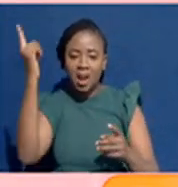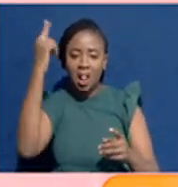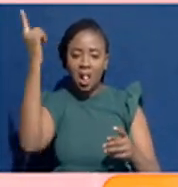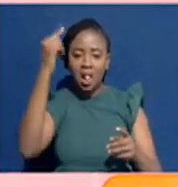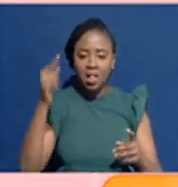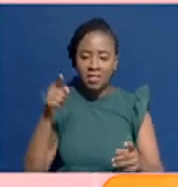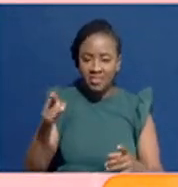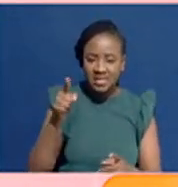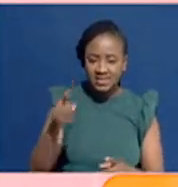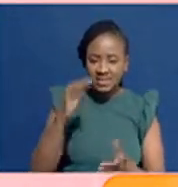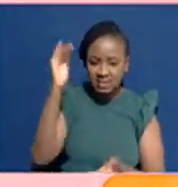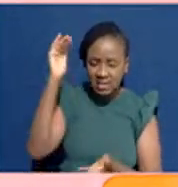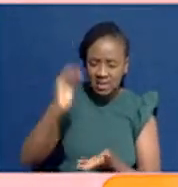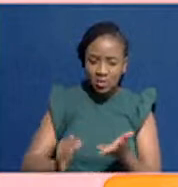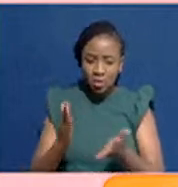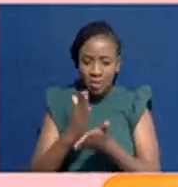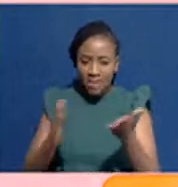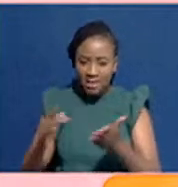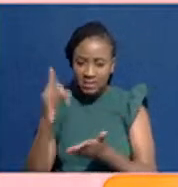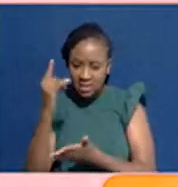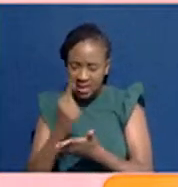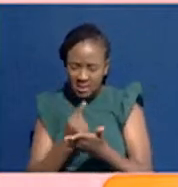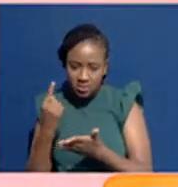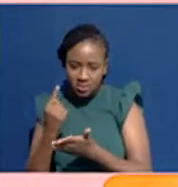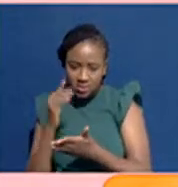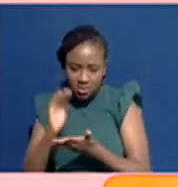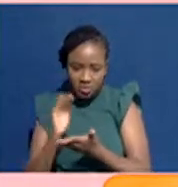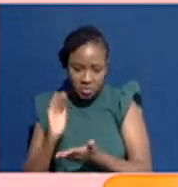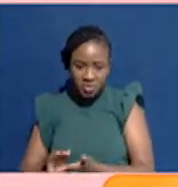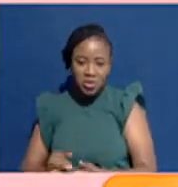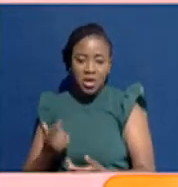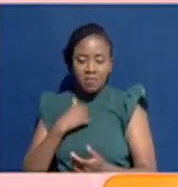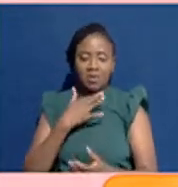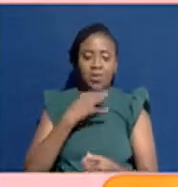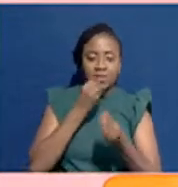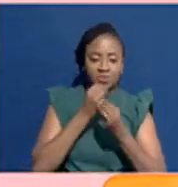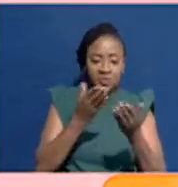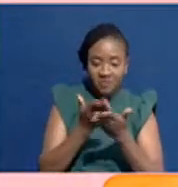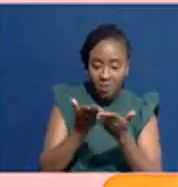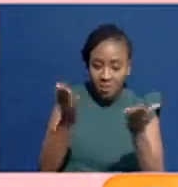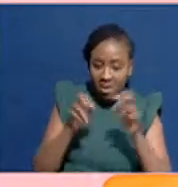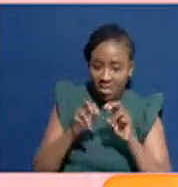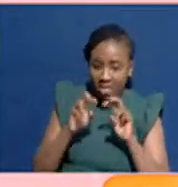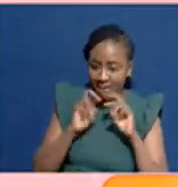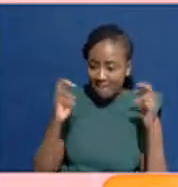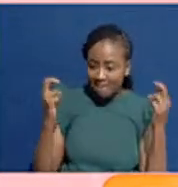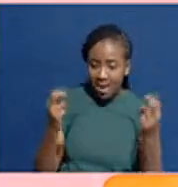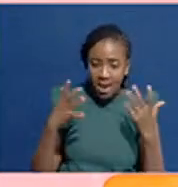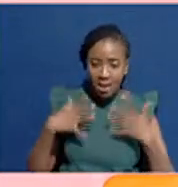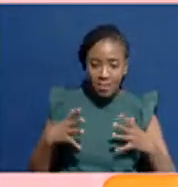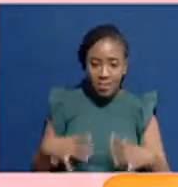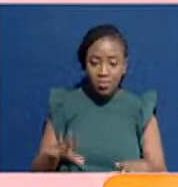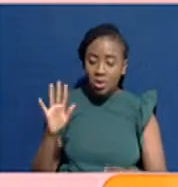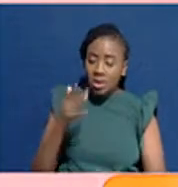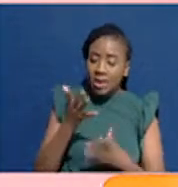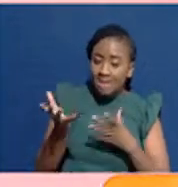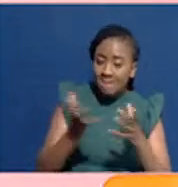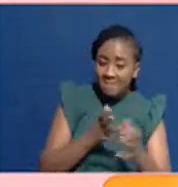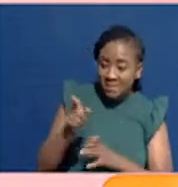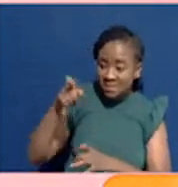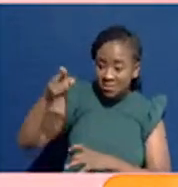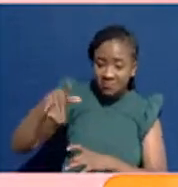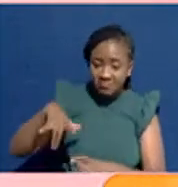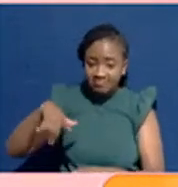that finance bill. I need to maybe once again inform my panelists that business of repair of